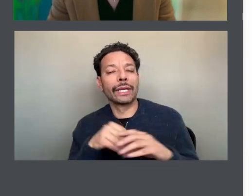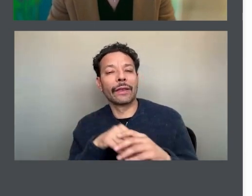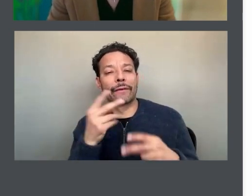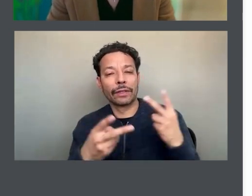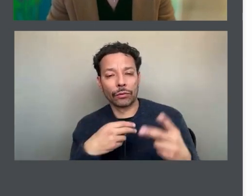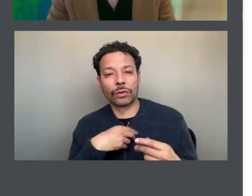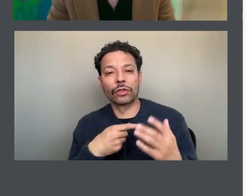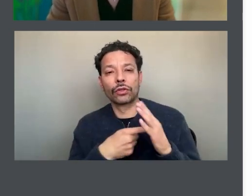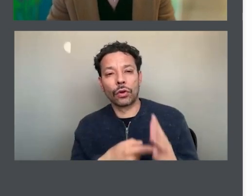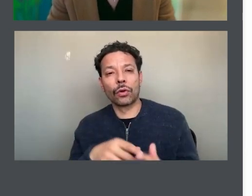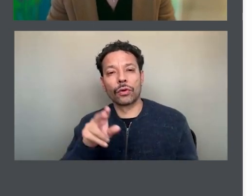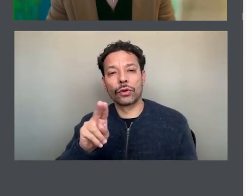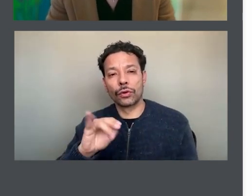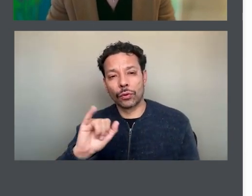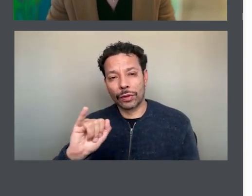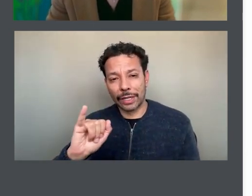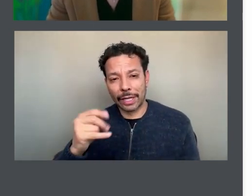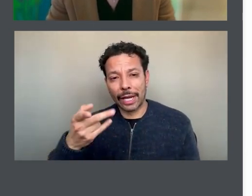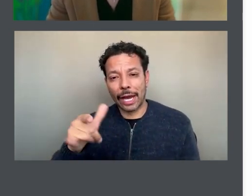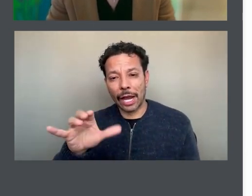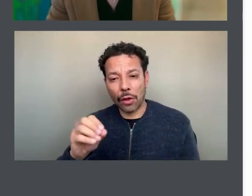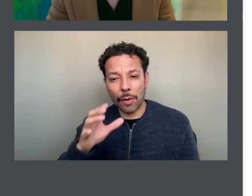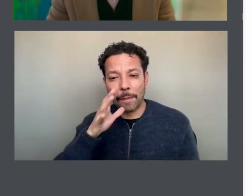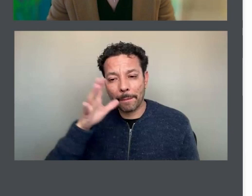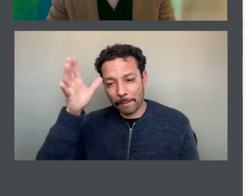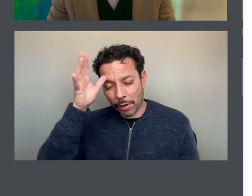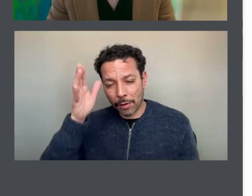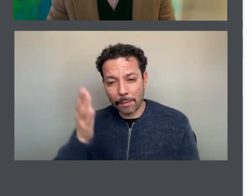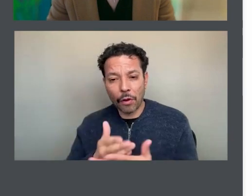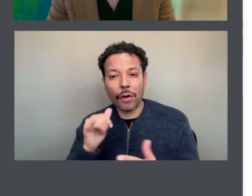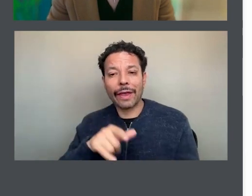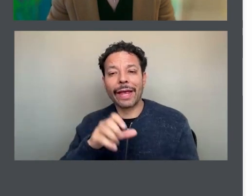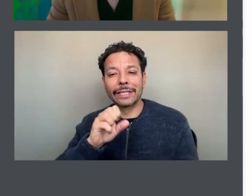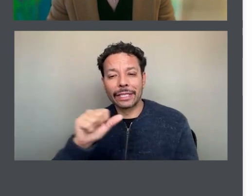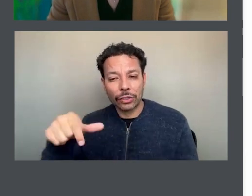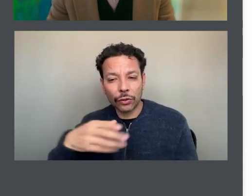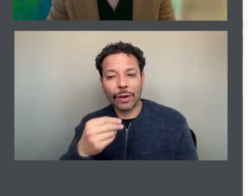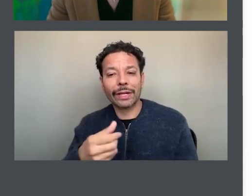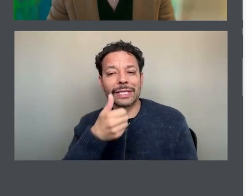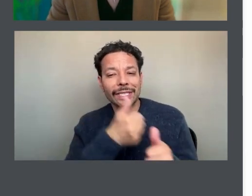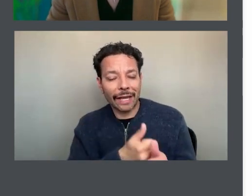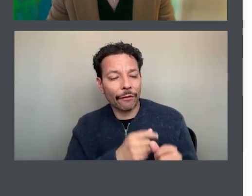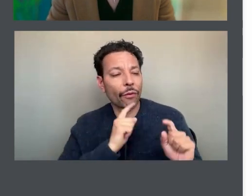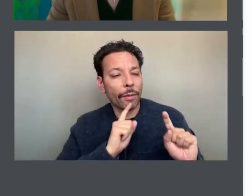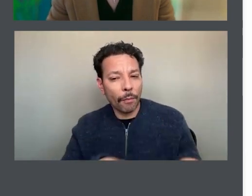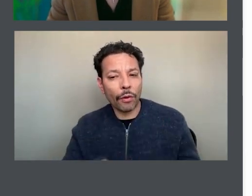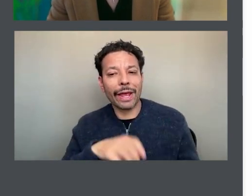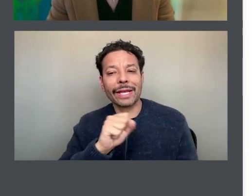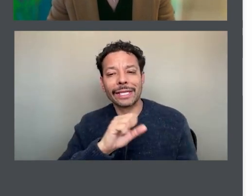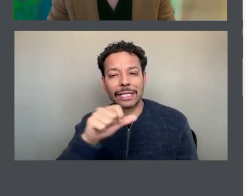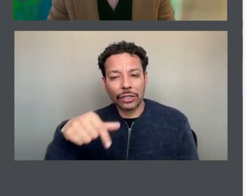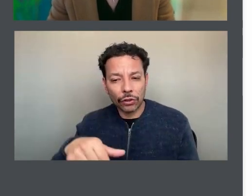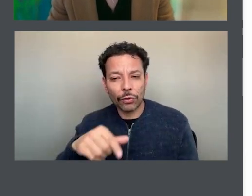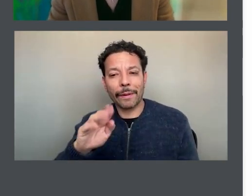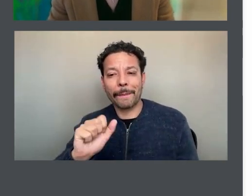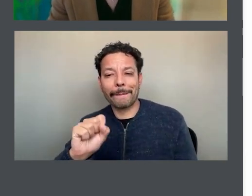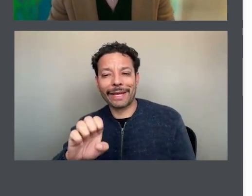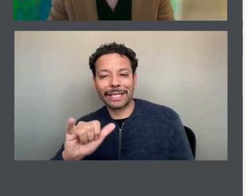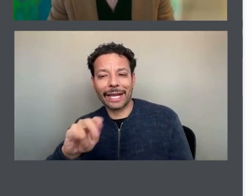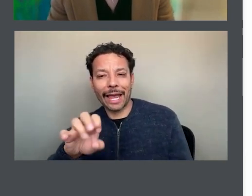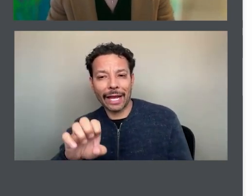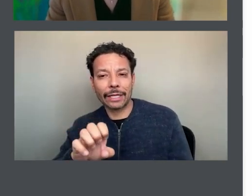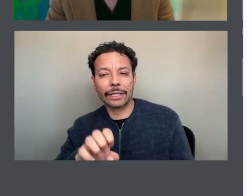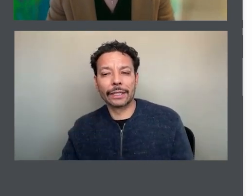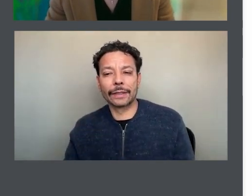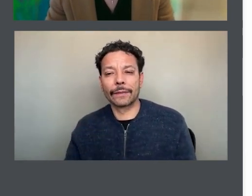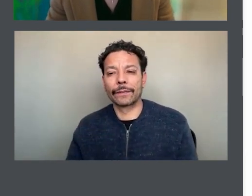did administer the Unihilo, the parent part of the pediatric SSQ, and the self-reported pediatric SSQ at baseline, so with no